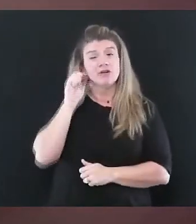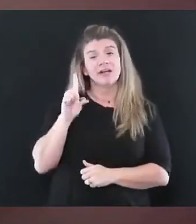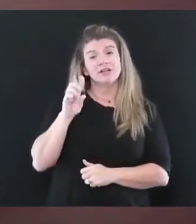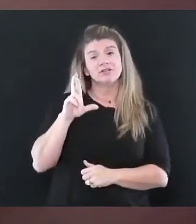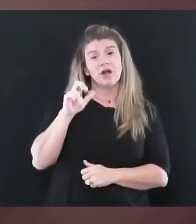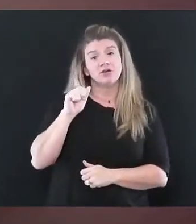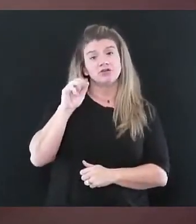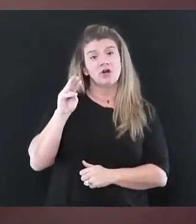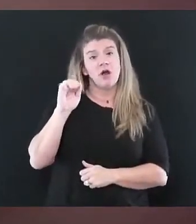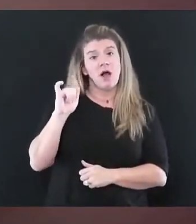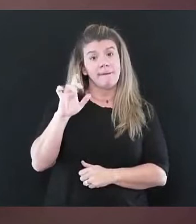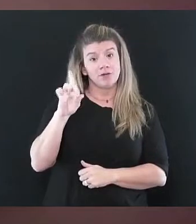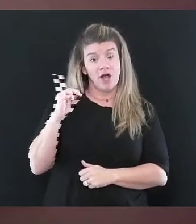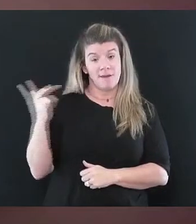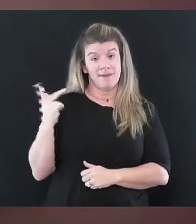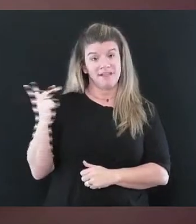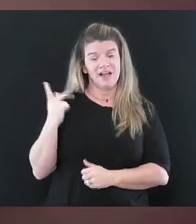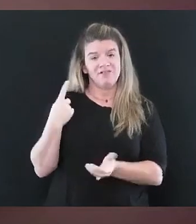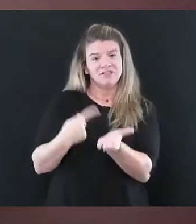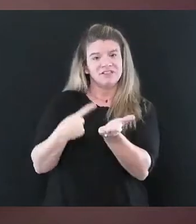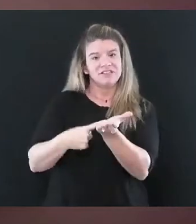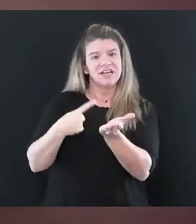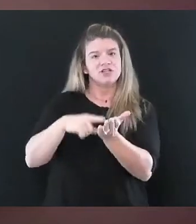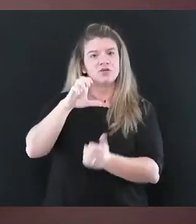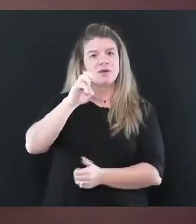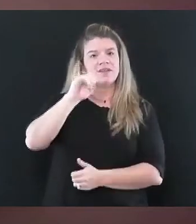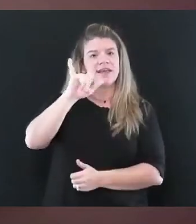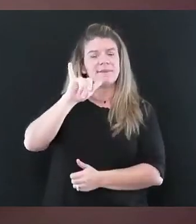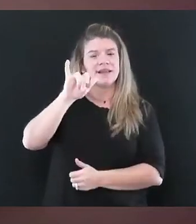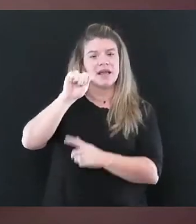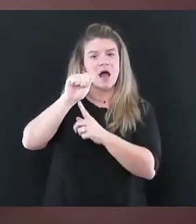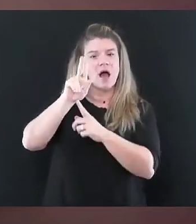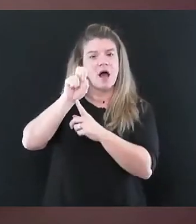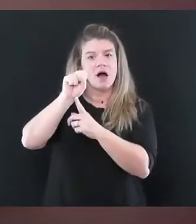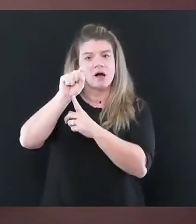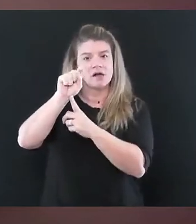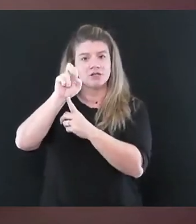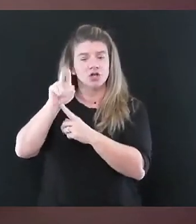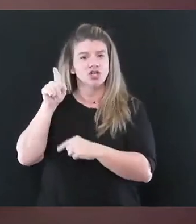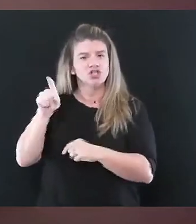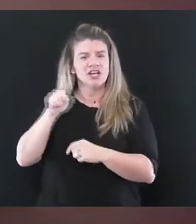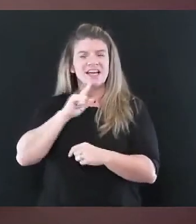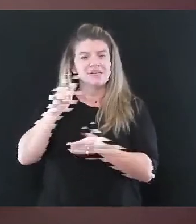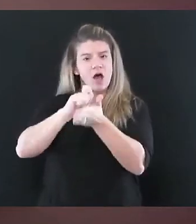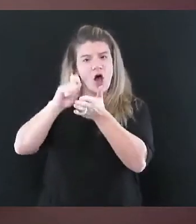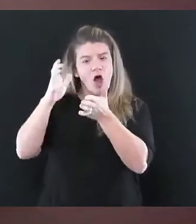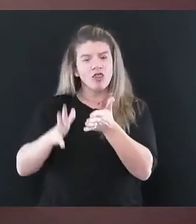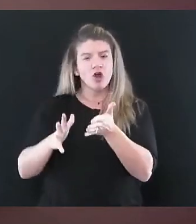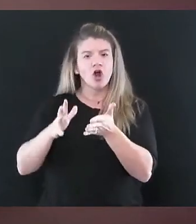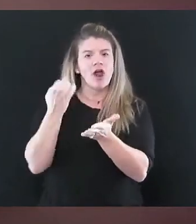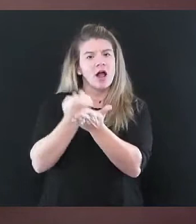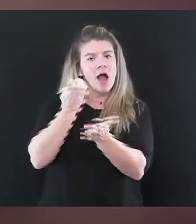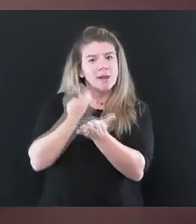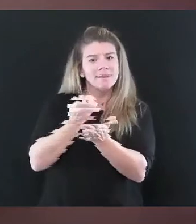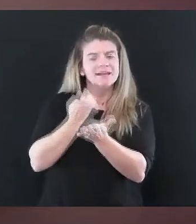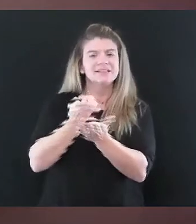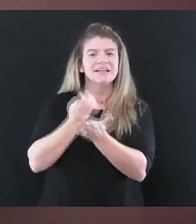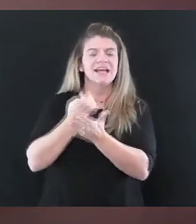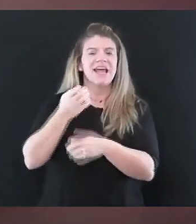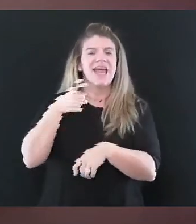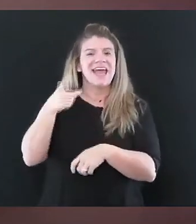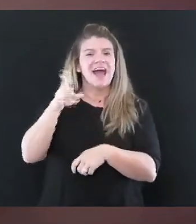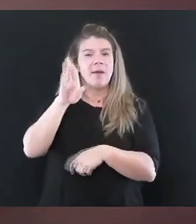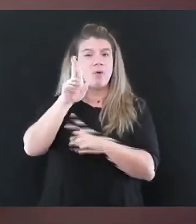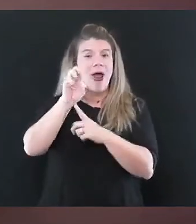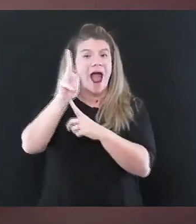Emily Oster, who was the author as an economist at Brown, and was the author of the Atlantic article about